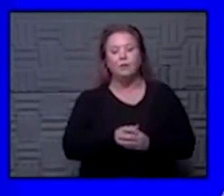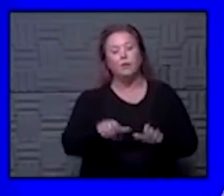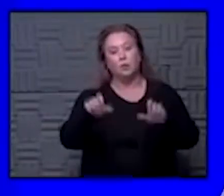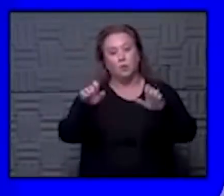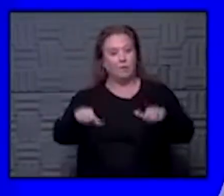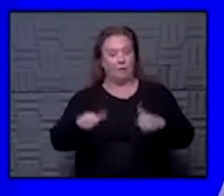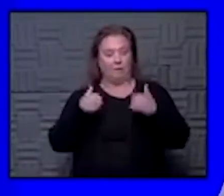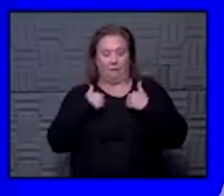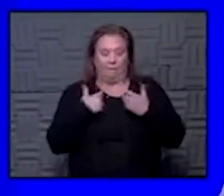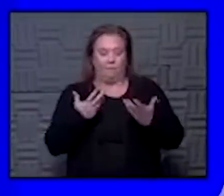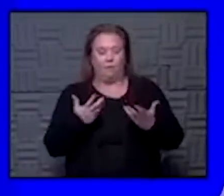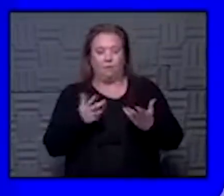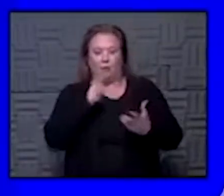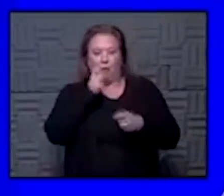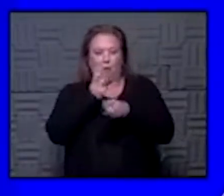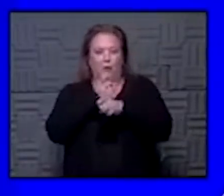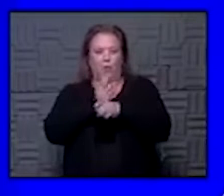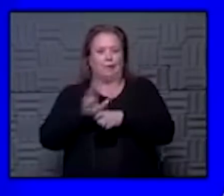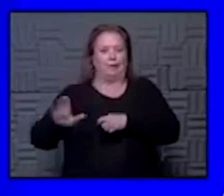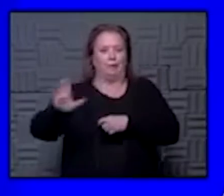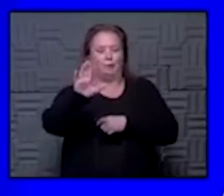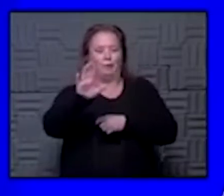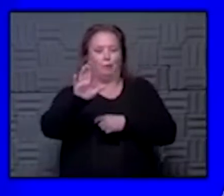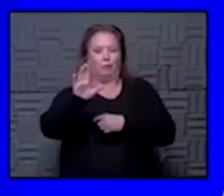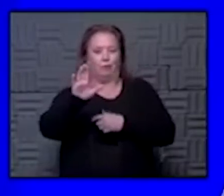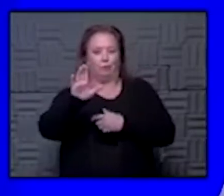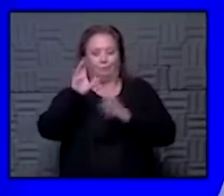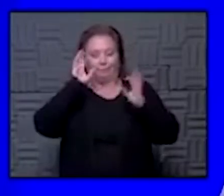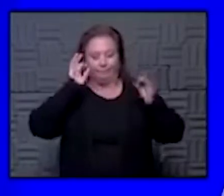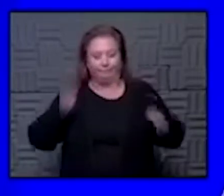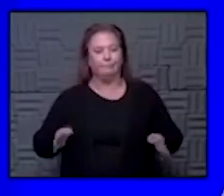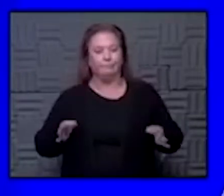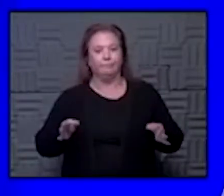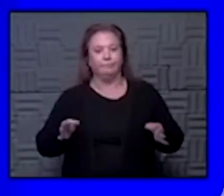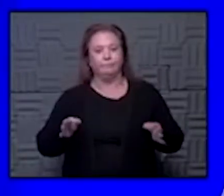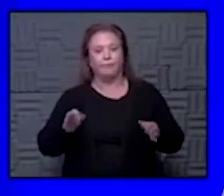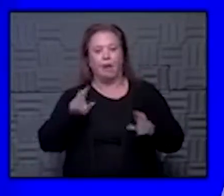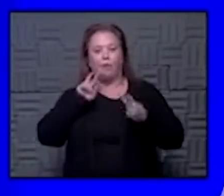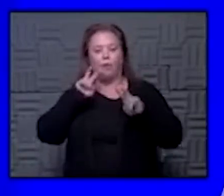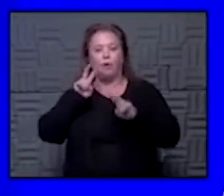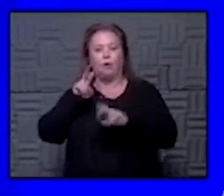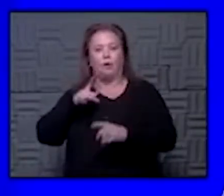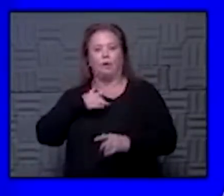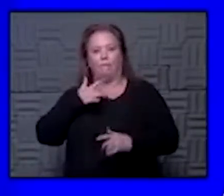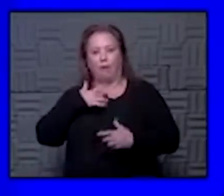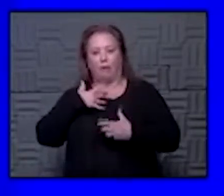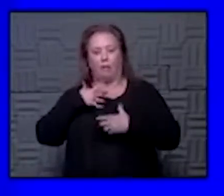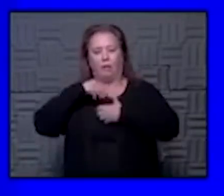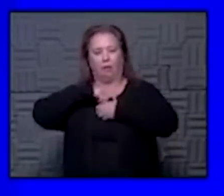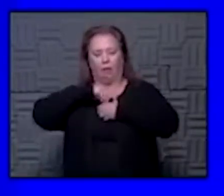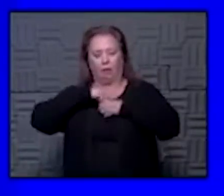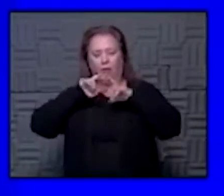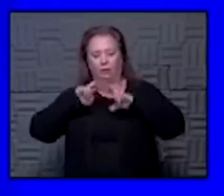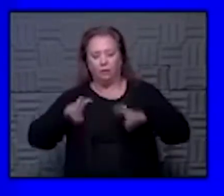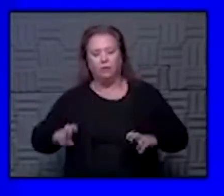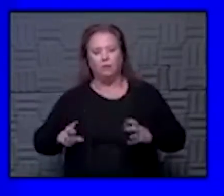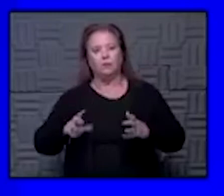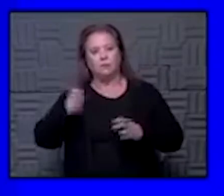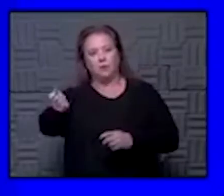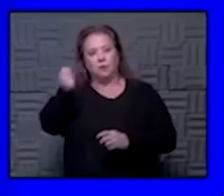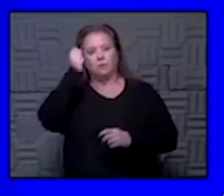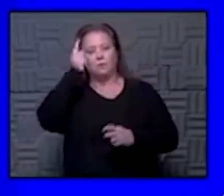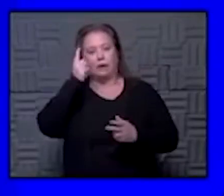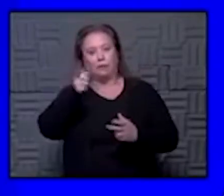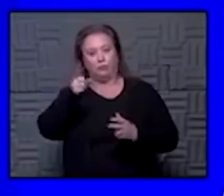have one, but again, I wouldn't use that as one of the major criteria. I would look at the other clinical and how you're feeling and how you're doing to